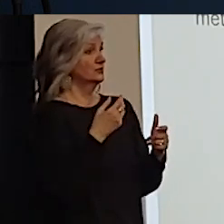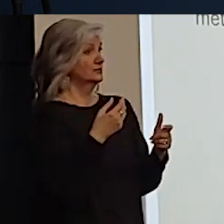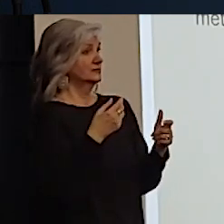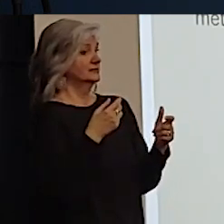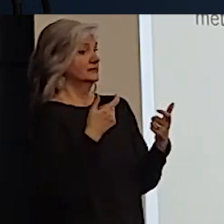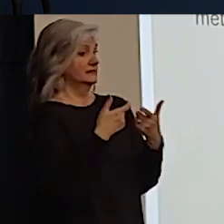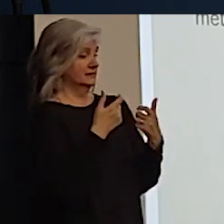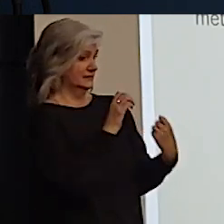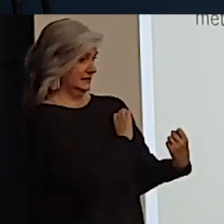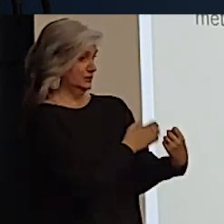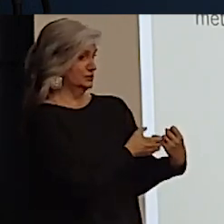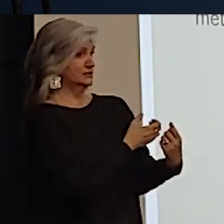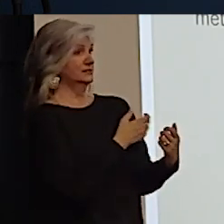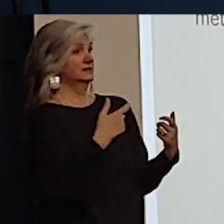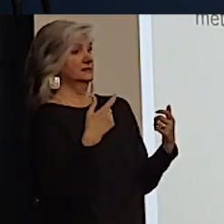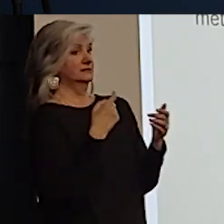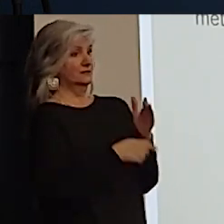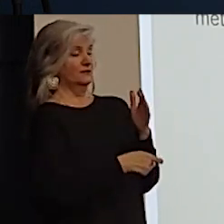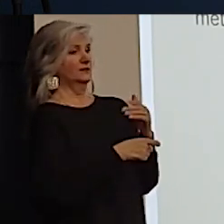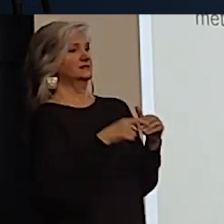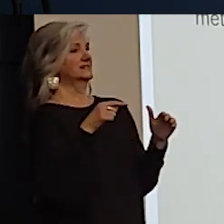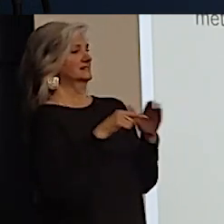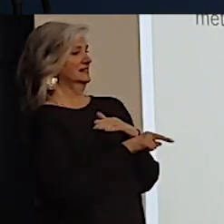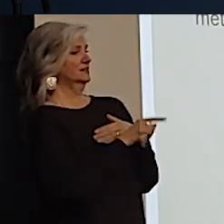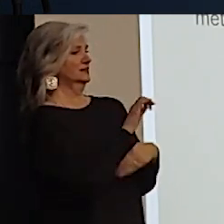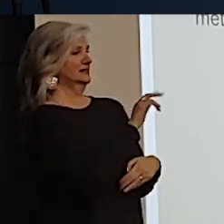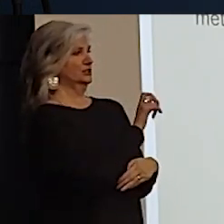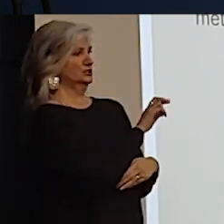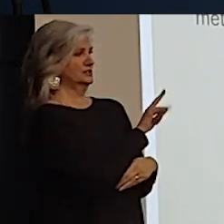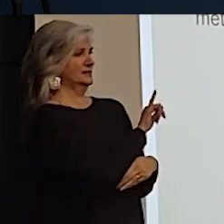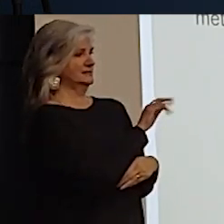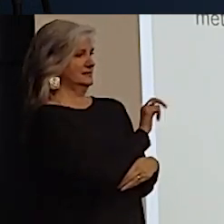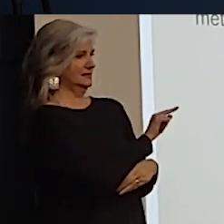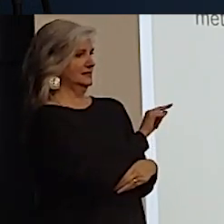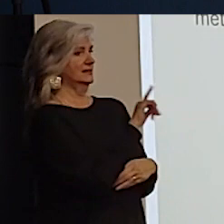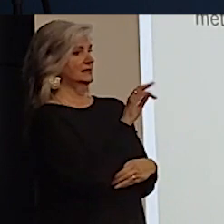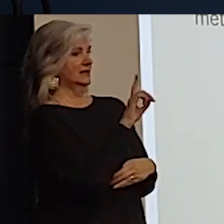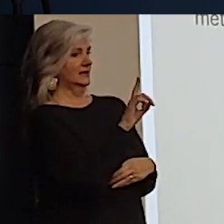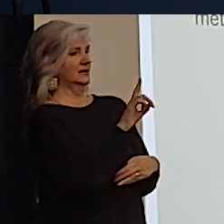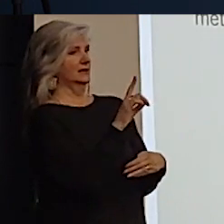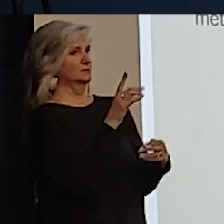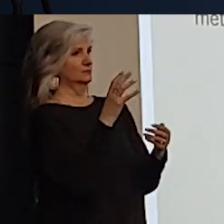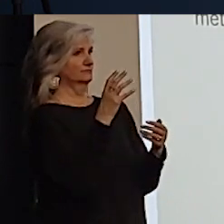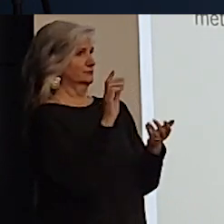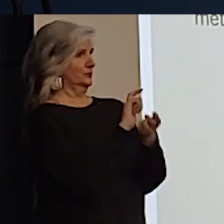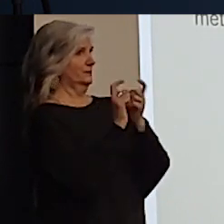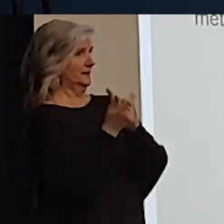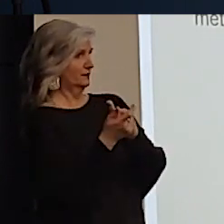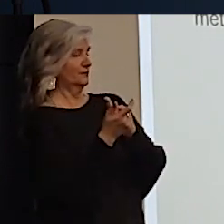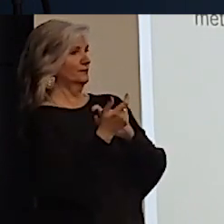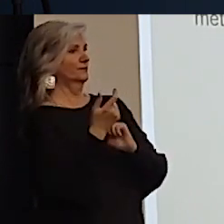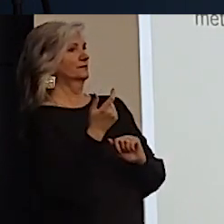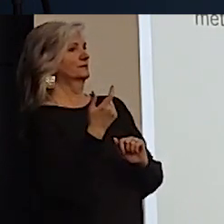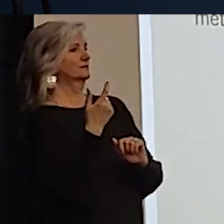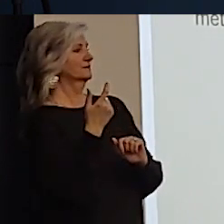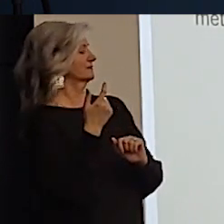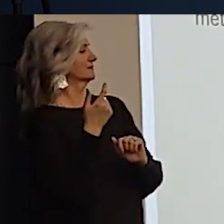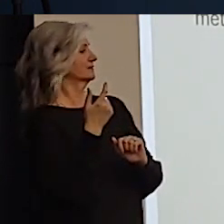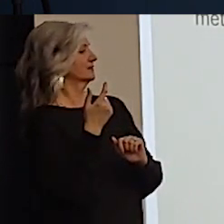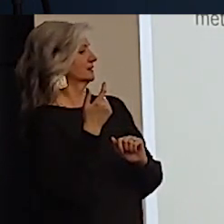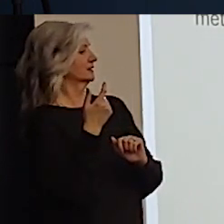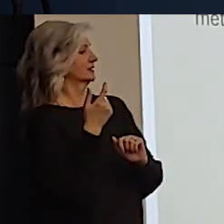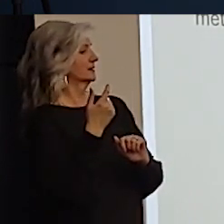rid of those. Kill Energizing Indiana, repeal that efficiency resource standards, direct more spending to power plants and